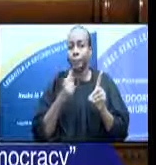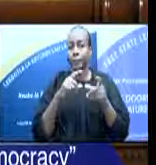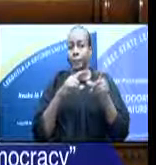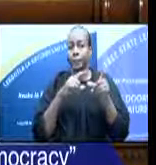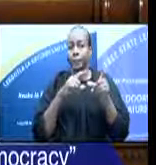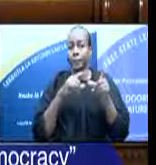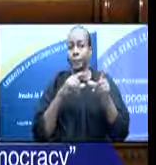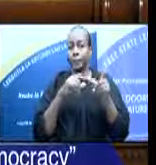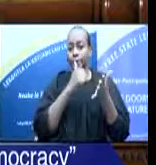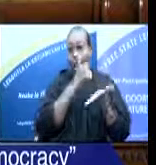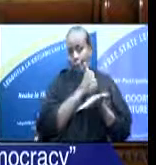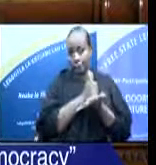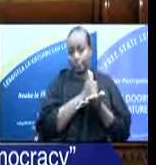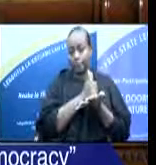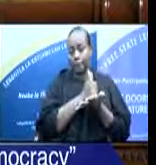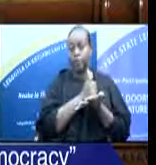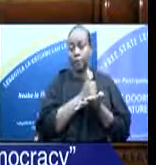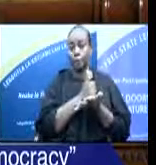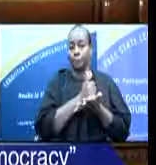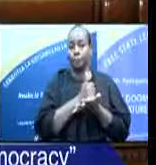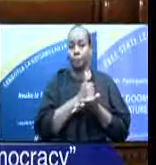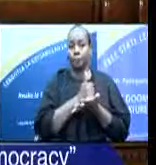pause? Honorable